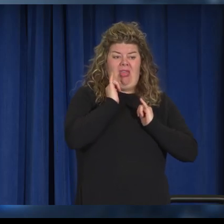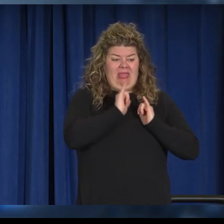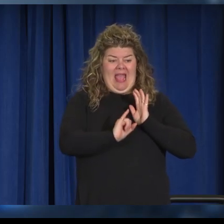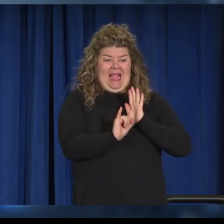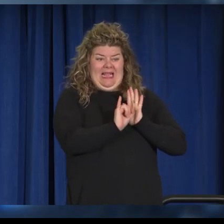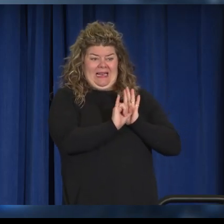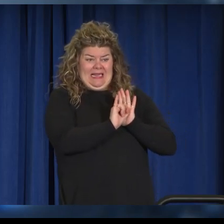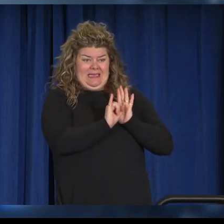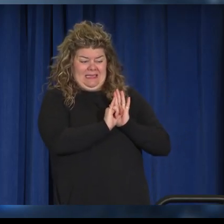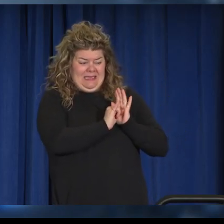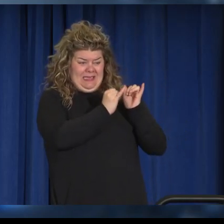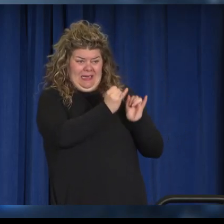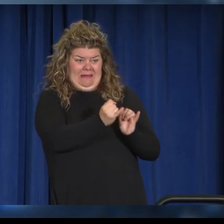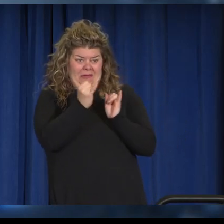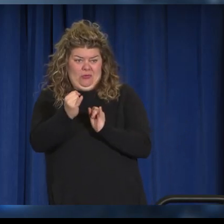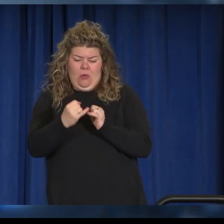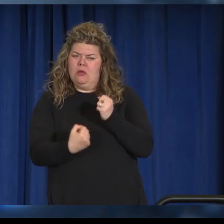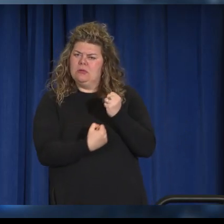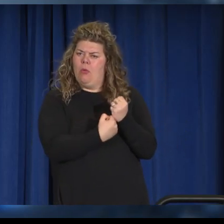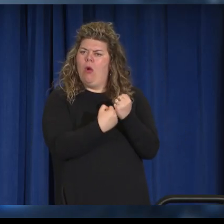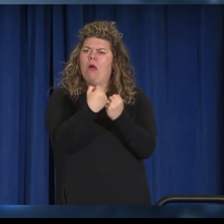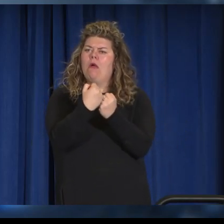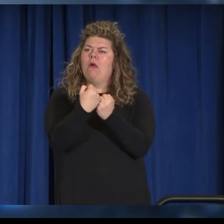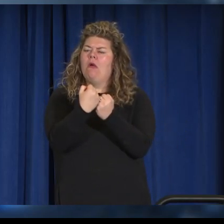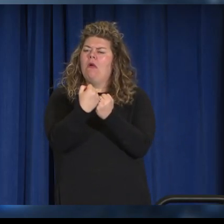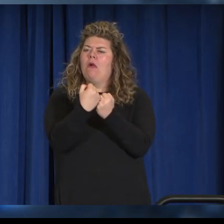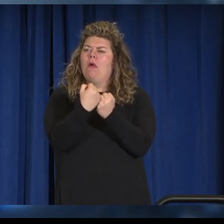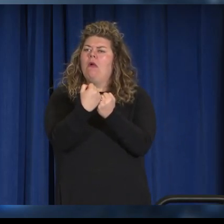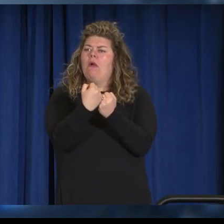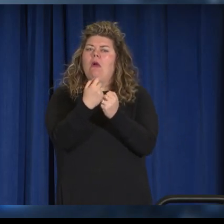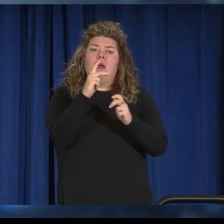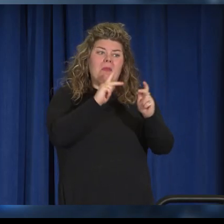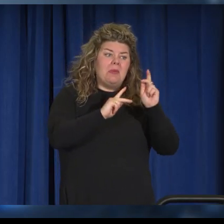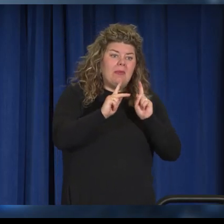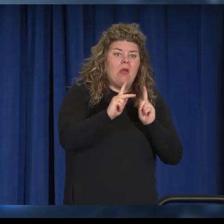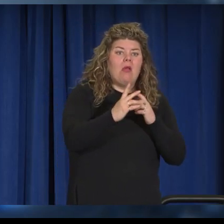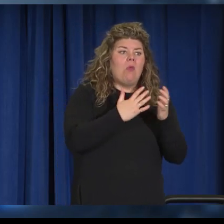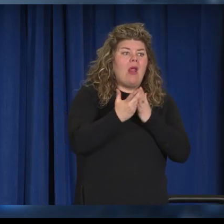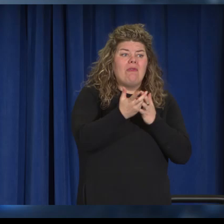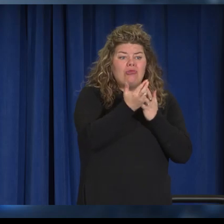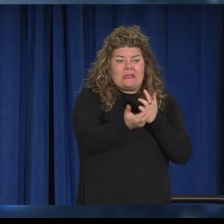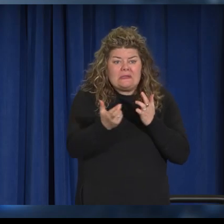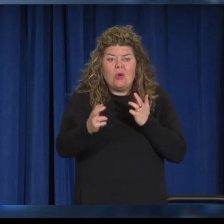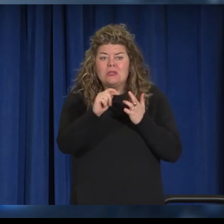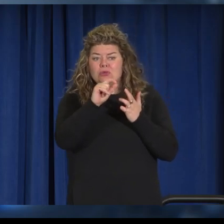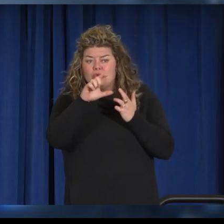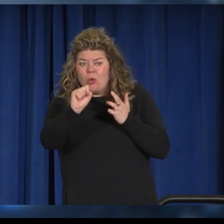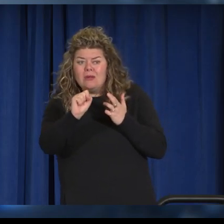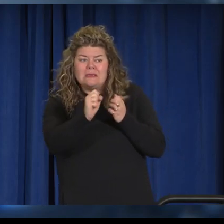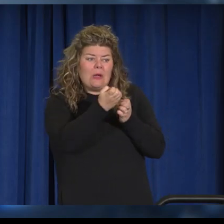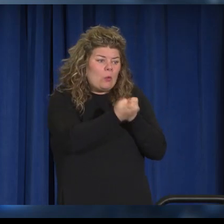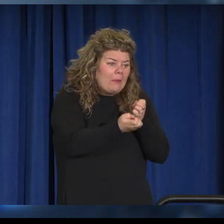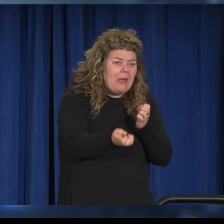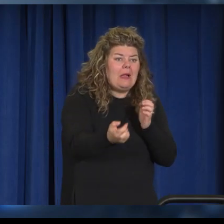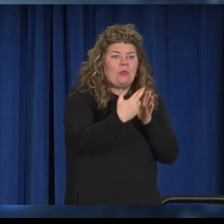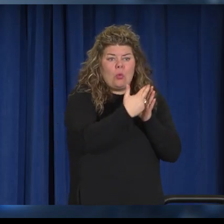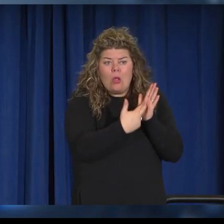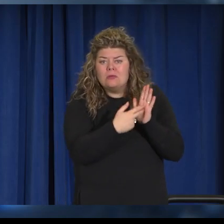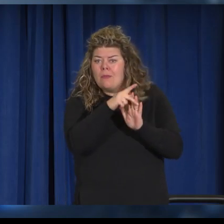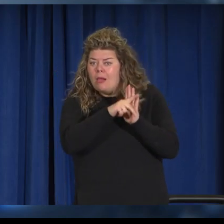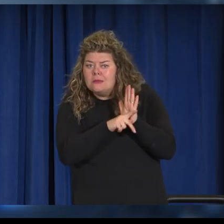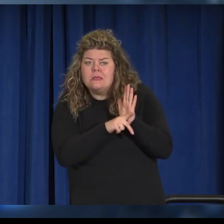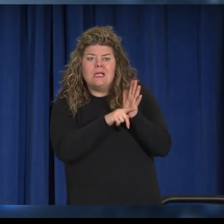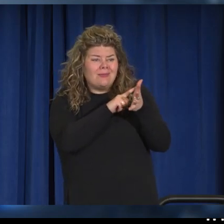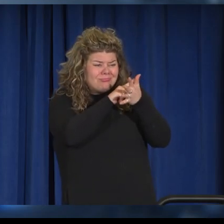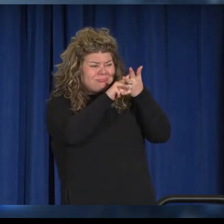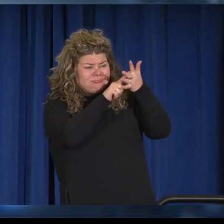individuality of understanding what it takes to provide people the resources, the tools, the equipment, the rules, policies that